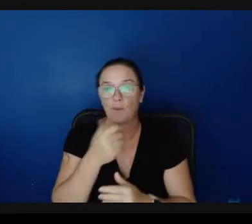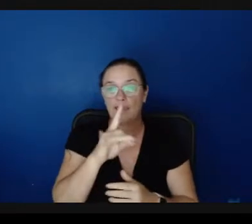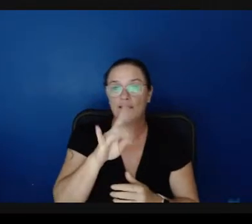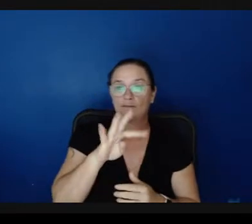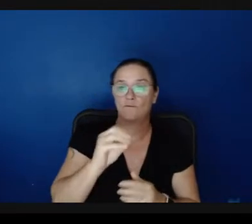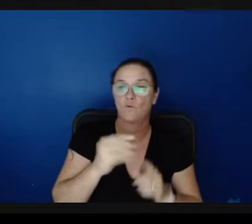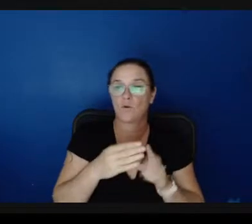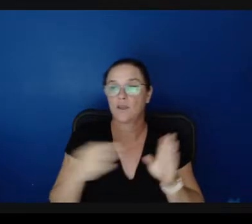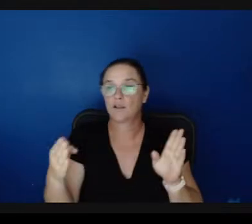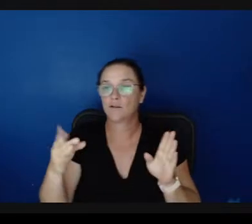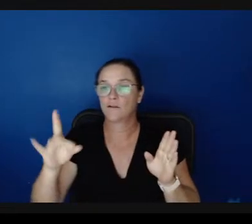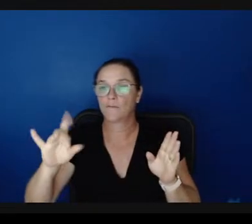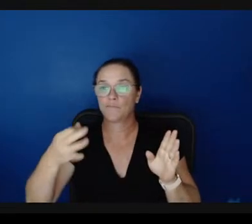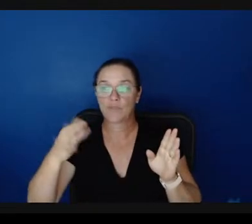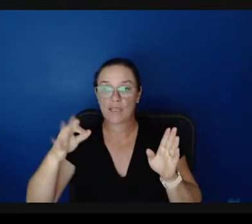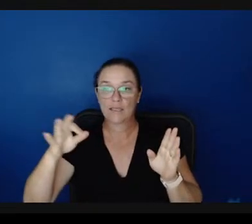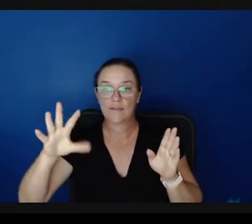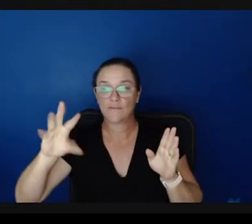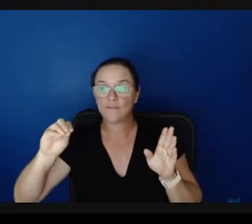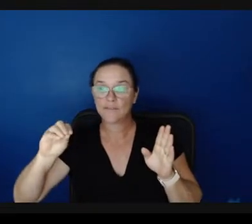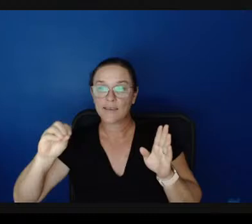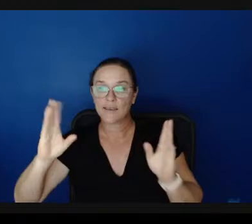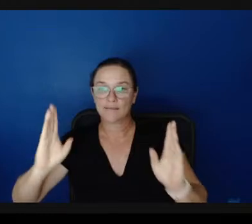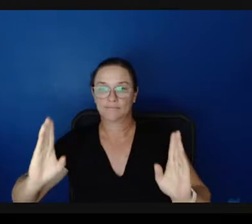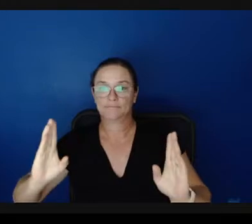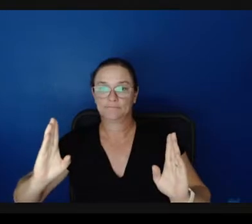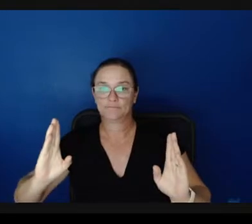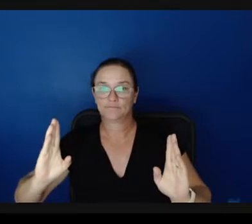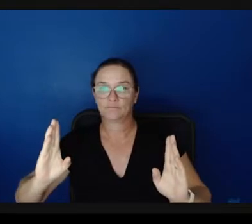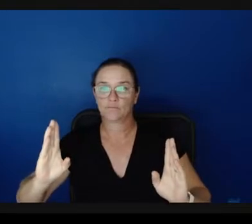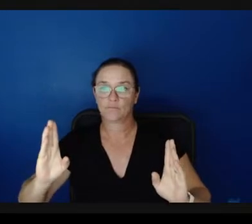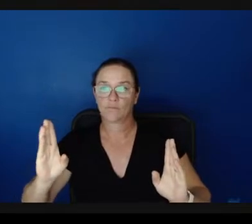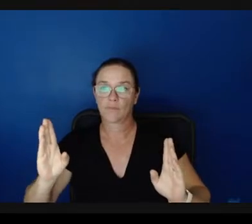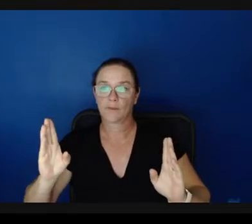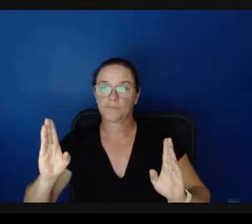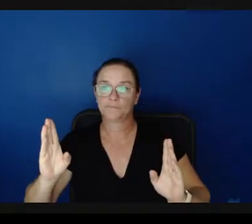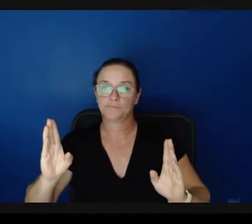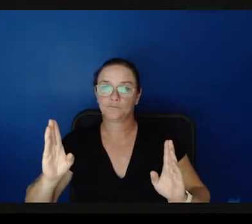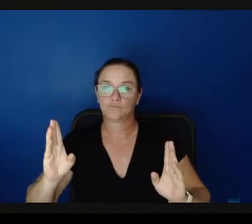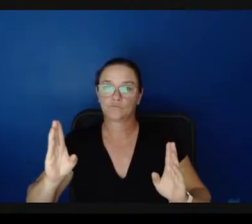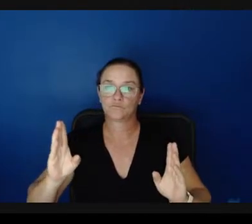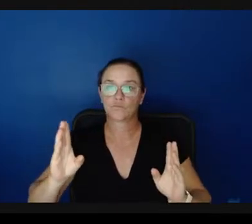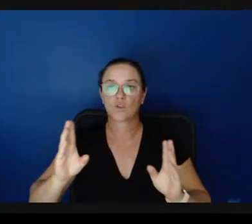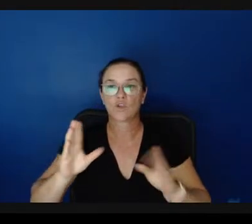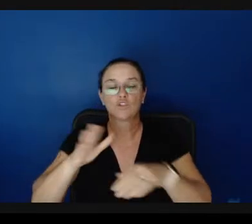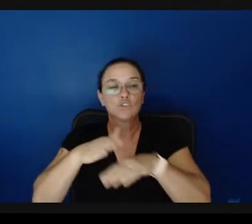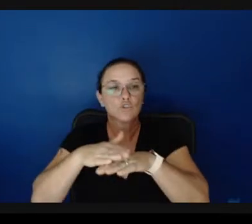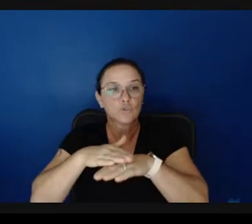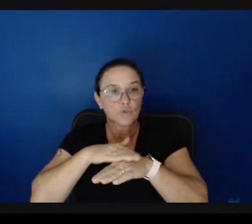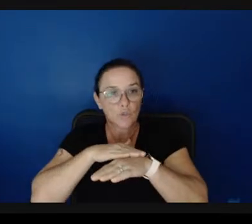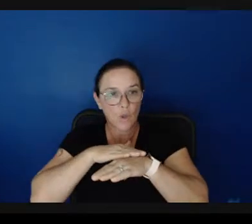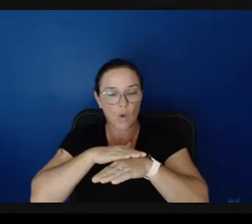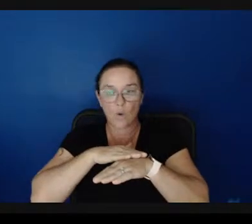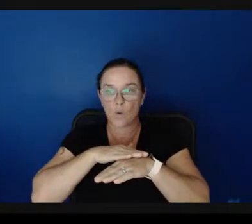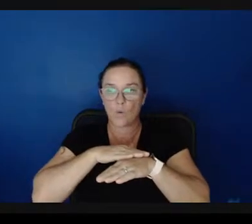to 1950 is this era of slow Kilauea